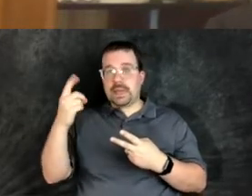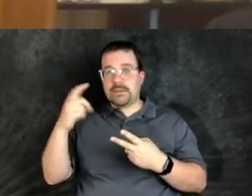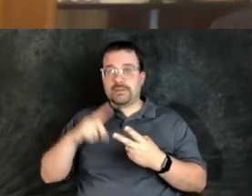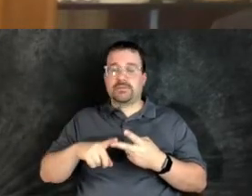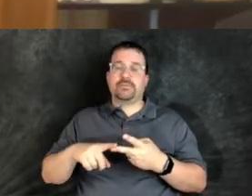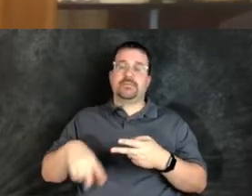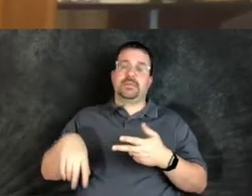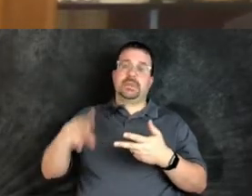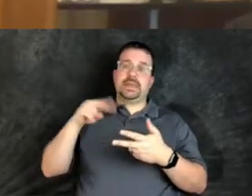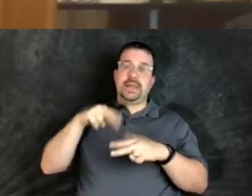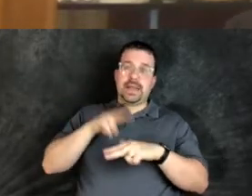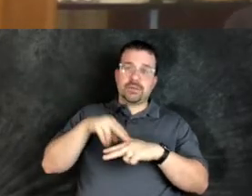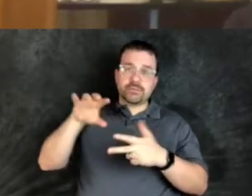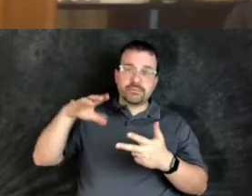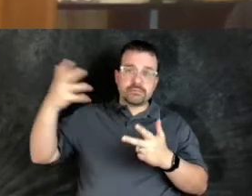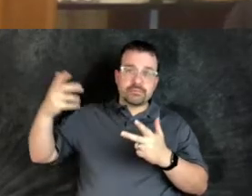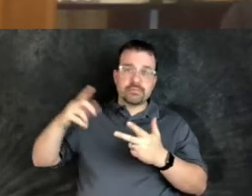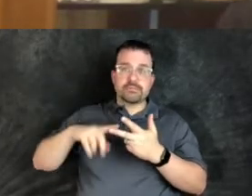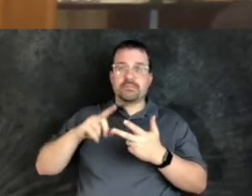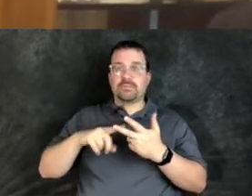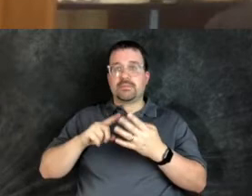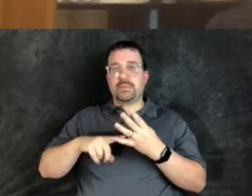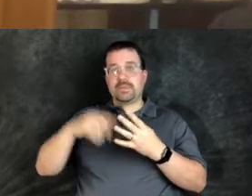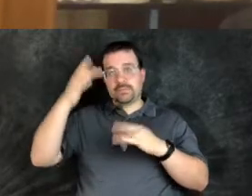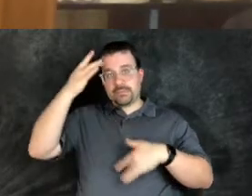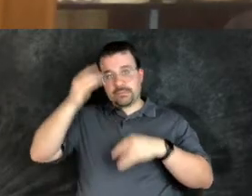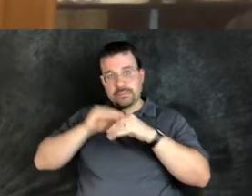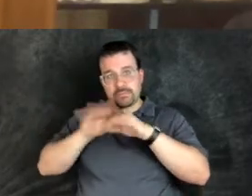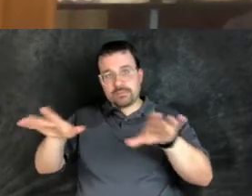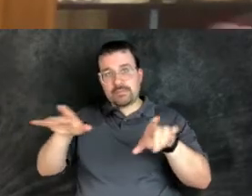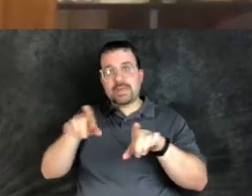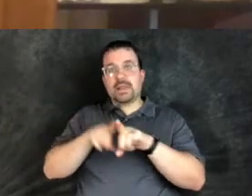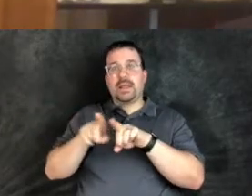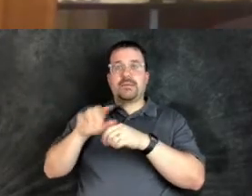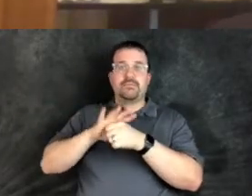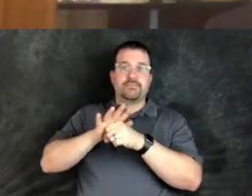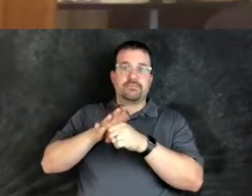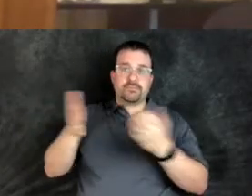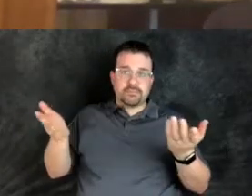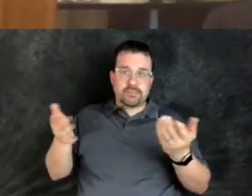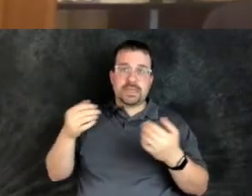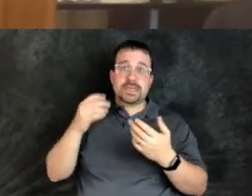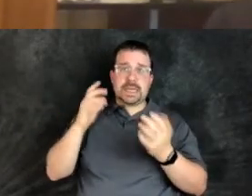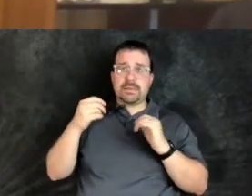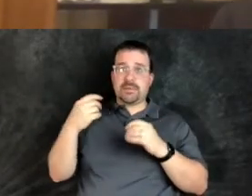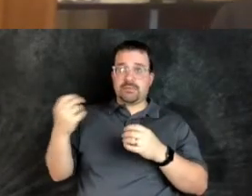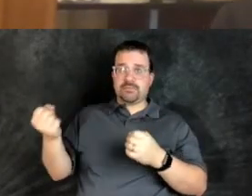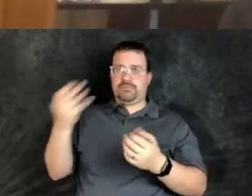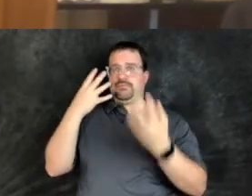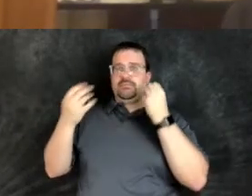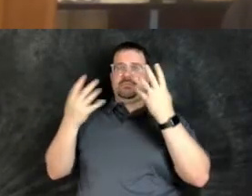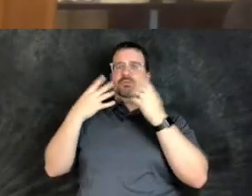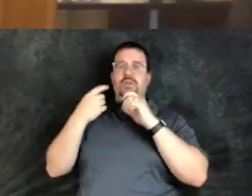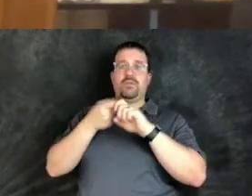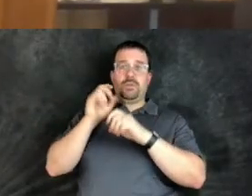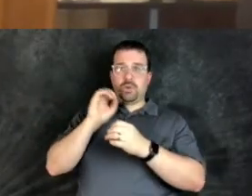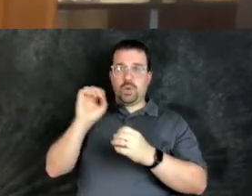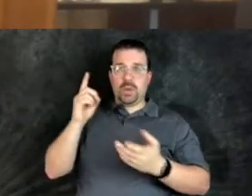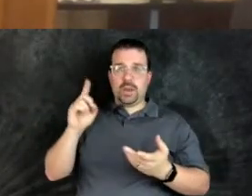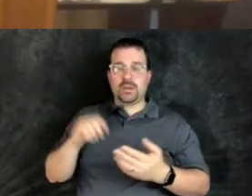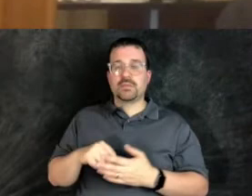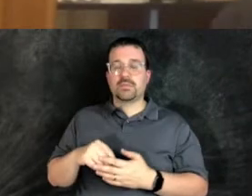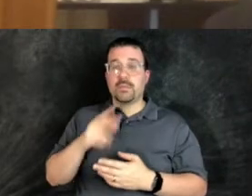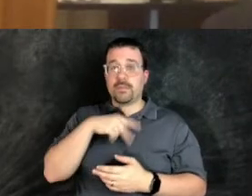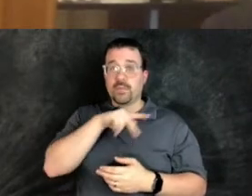the natural disasters and pandemics like COVID-19, something seem to come at us from nowhere. Personal losses